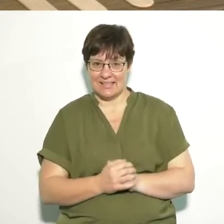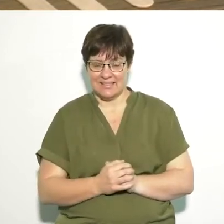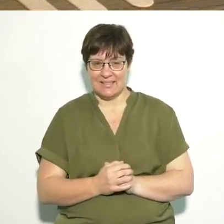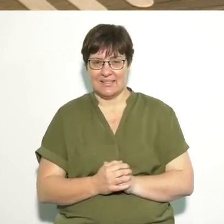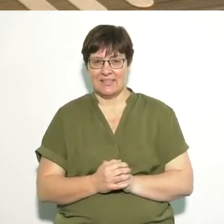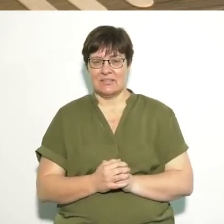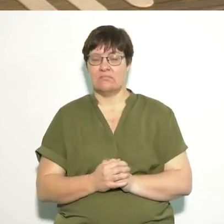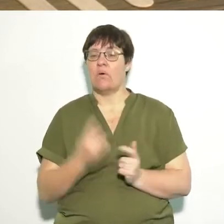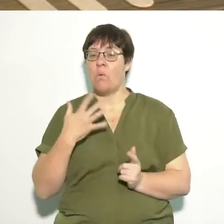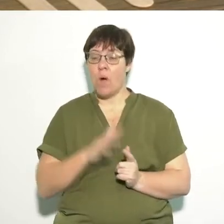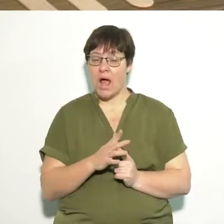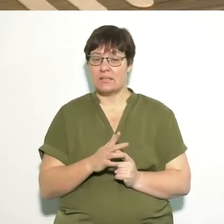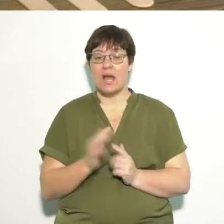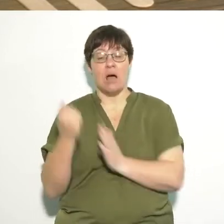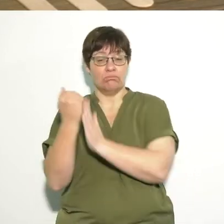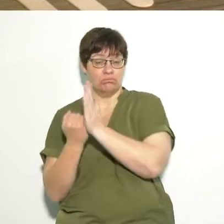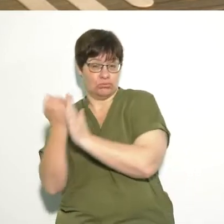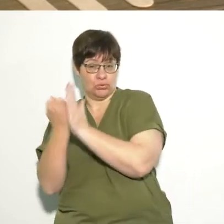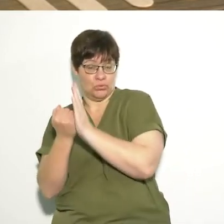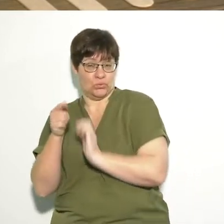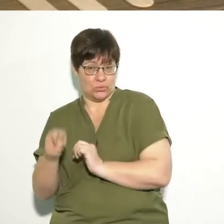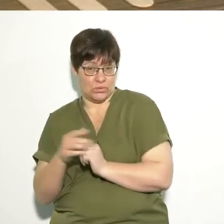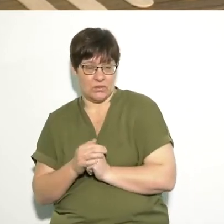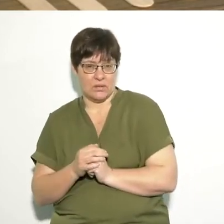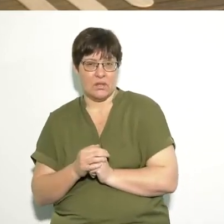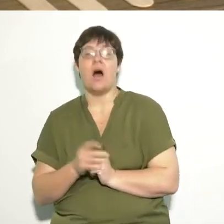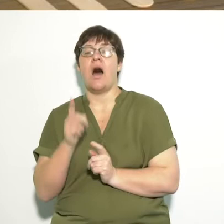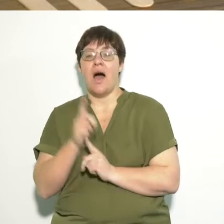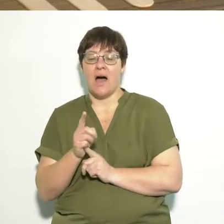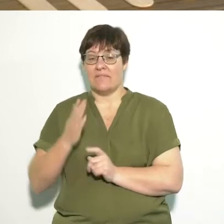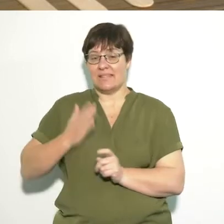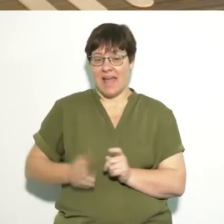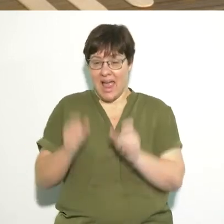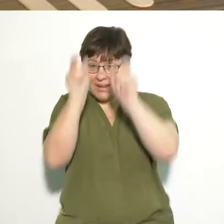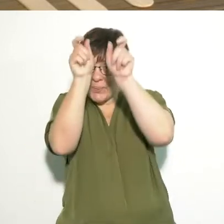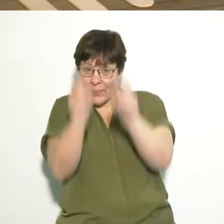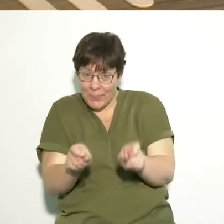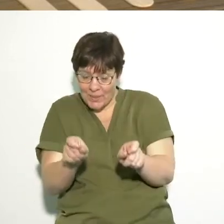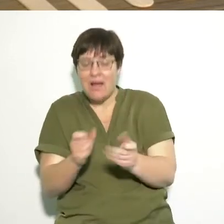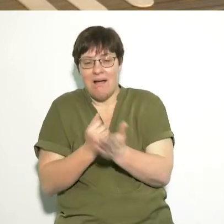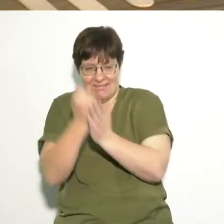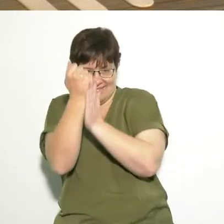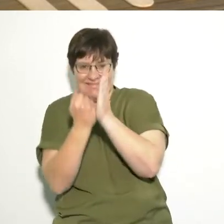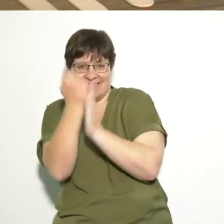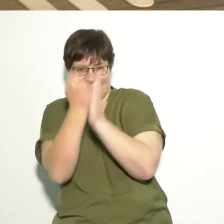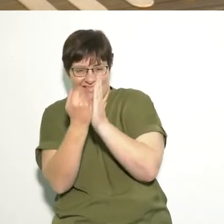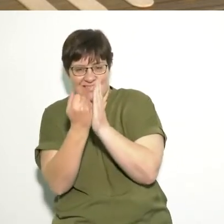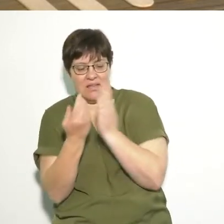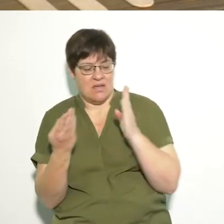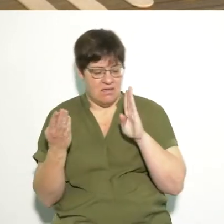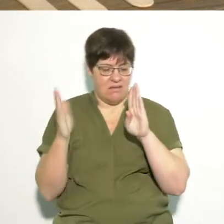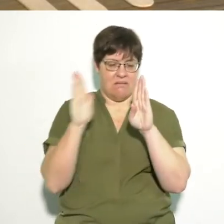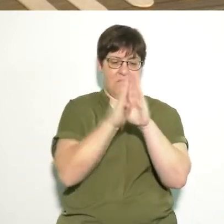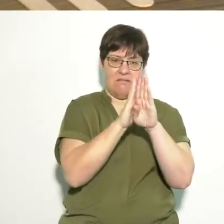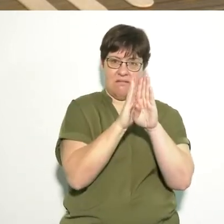dice. So we want to take the prick glue and we want to put it on the sides. So you put it on a